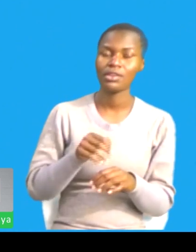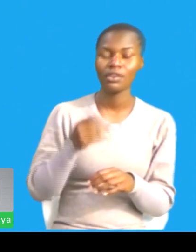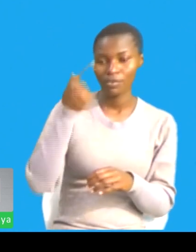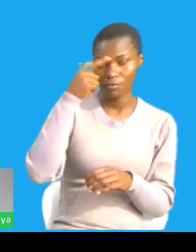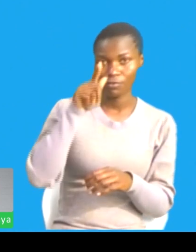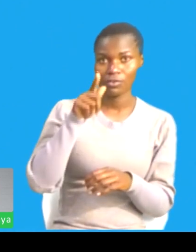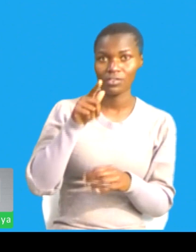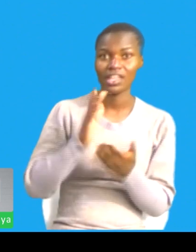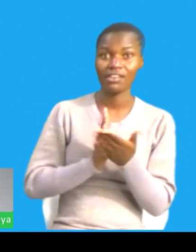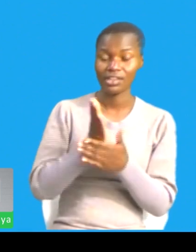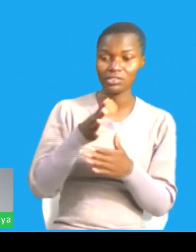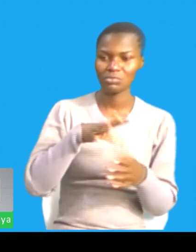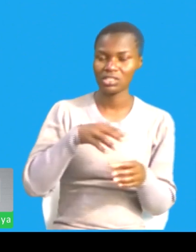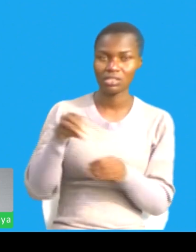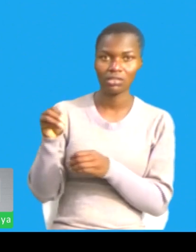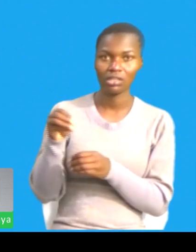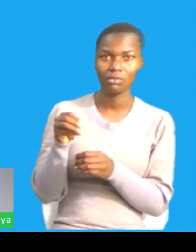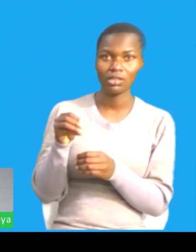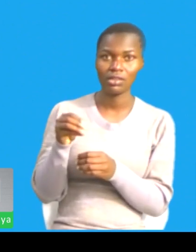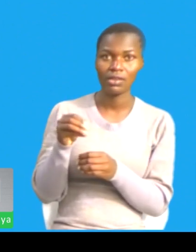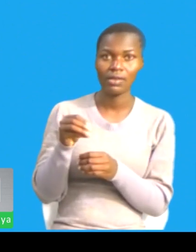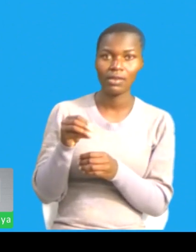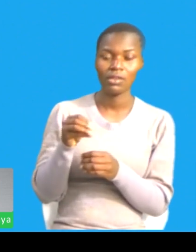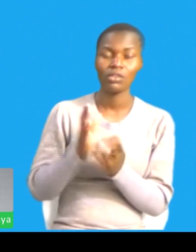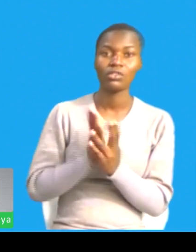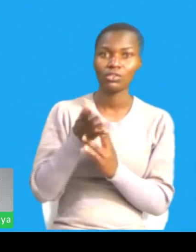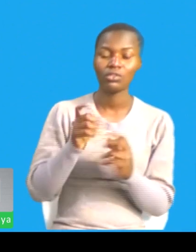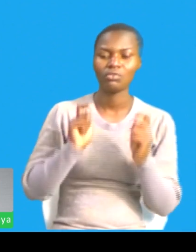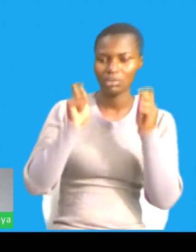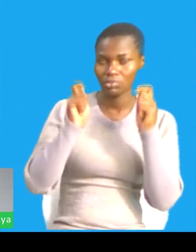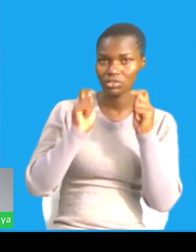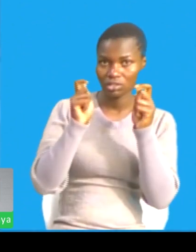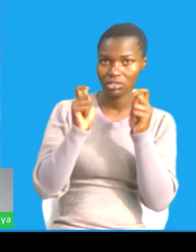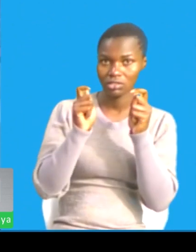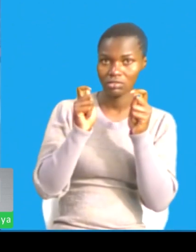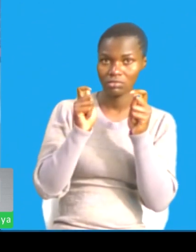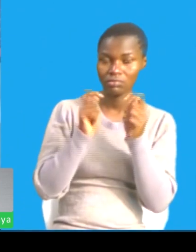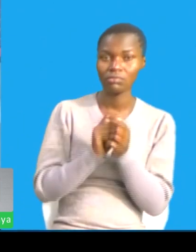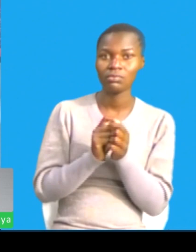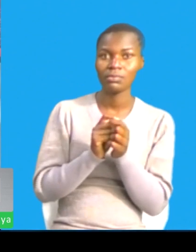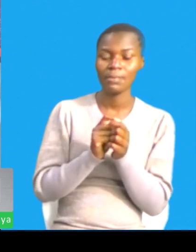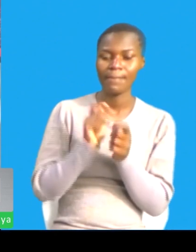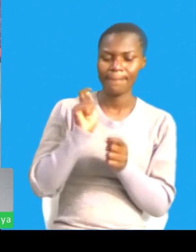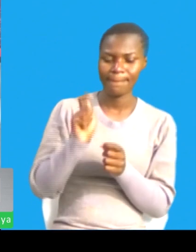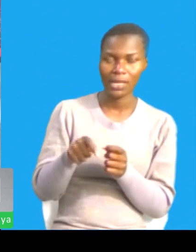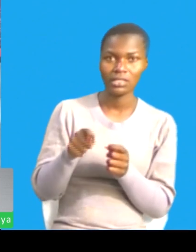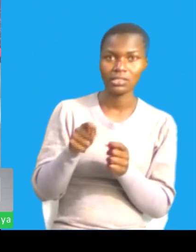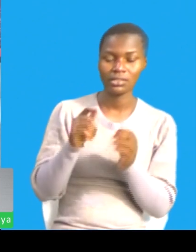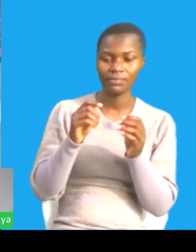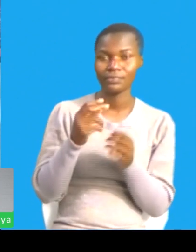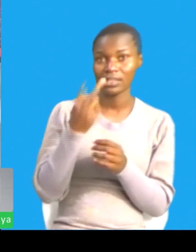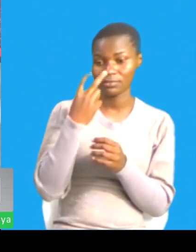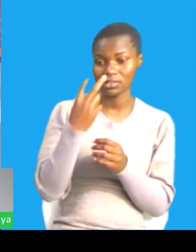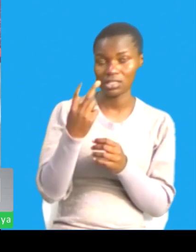away by demos. We should observe human rights